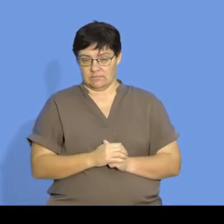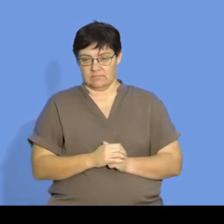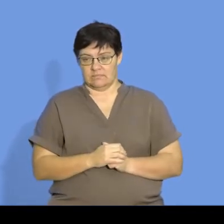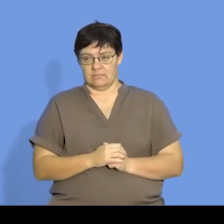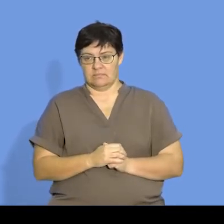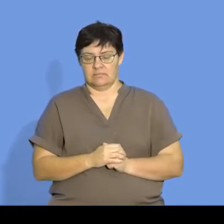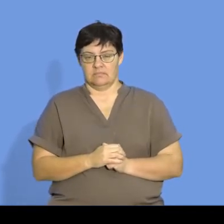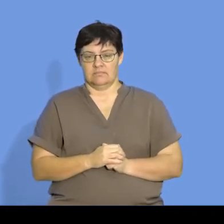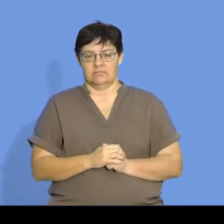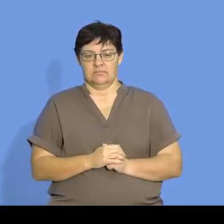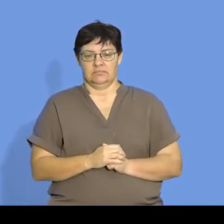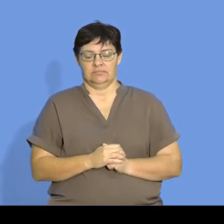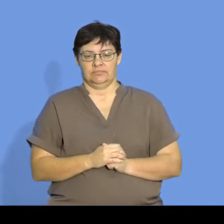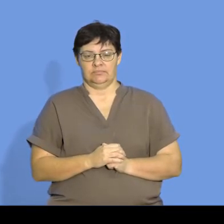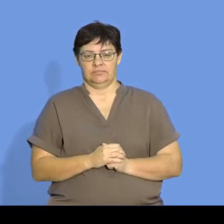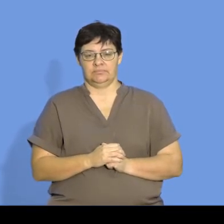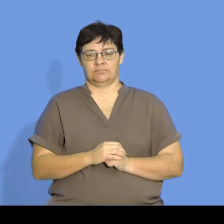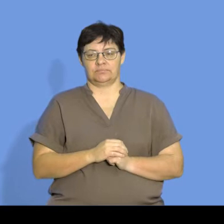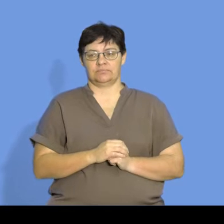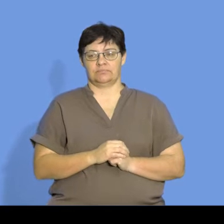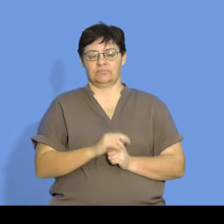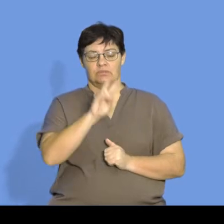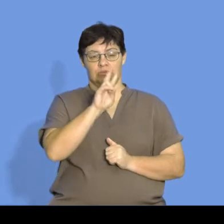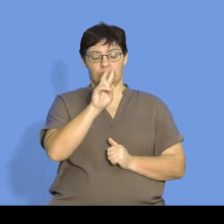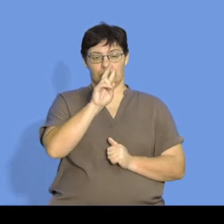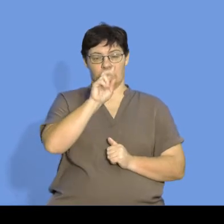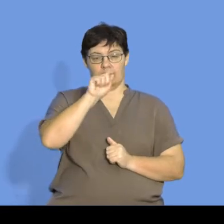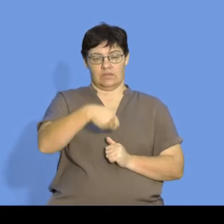do. Take your 2,100